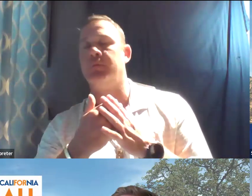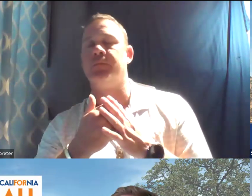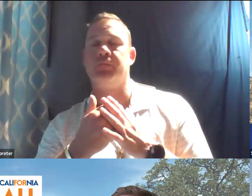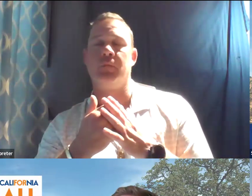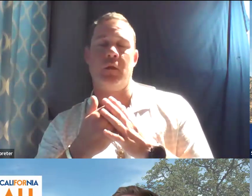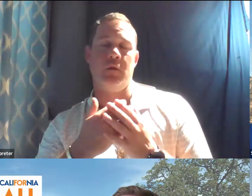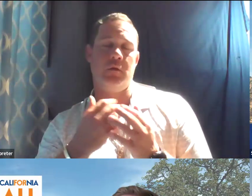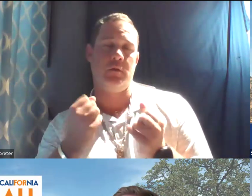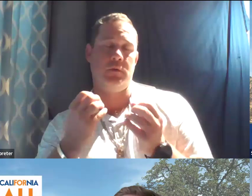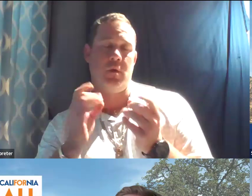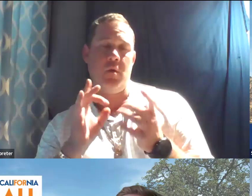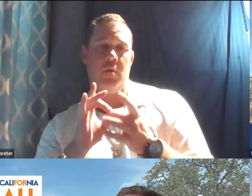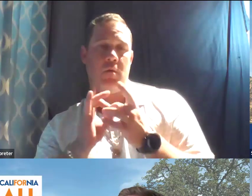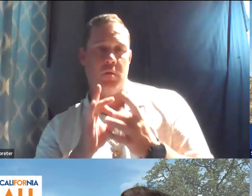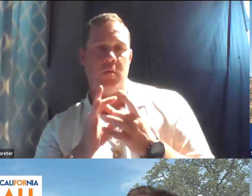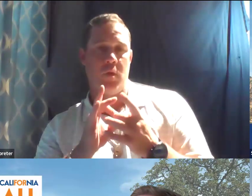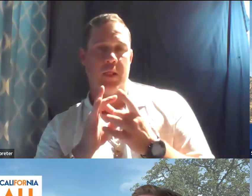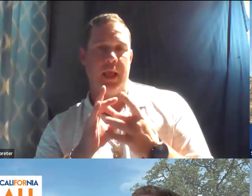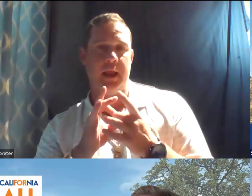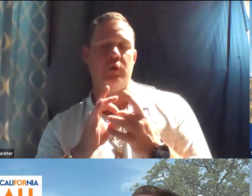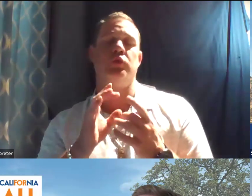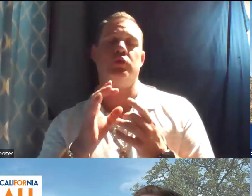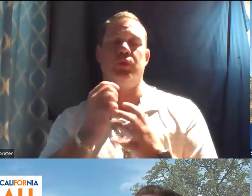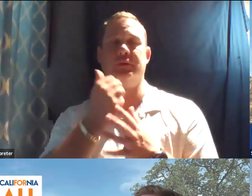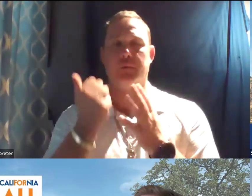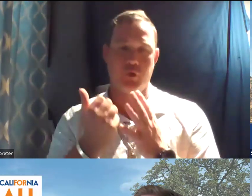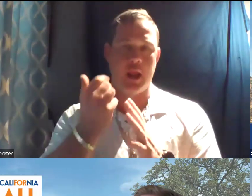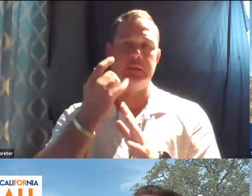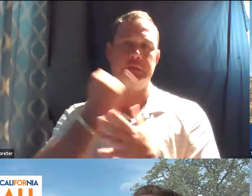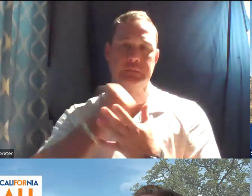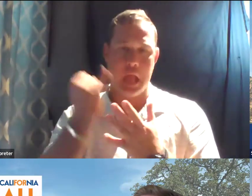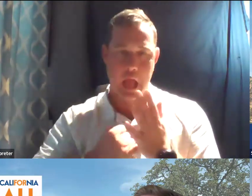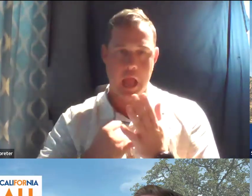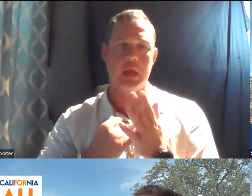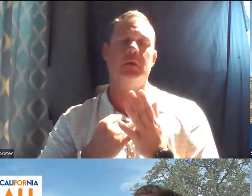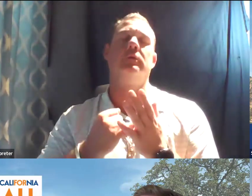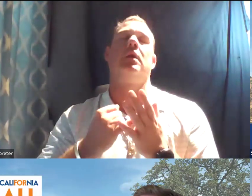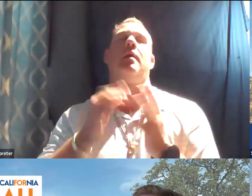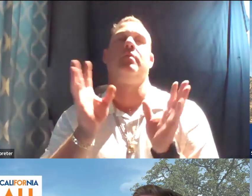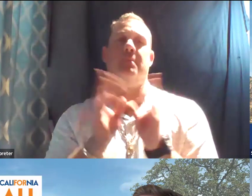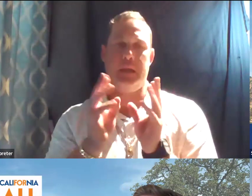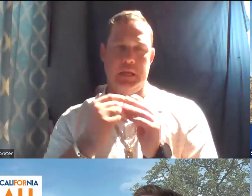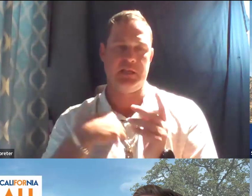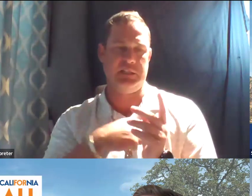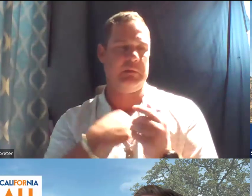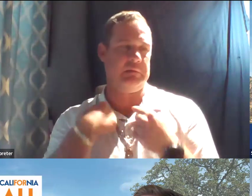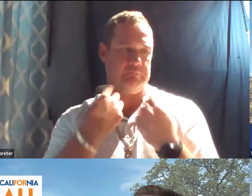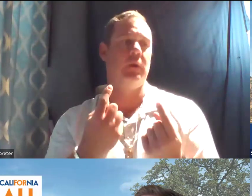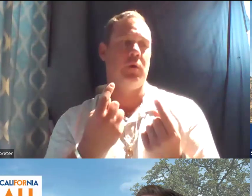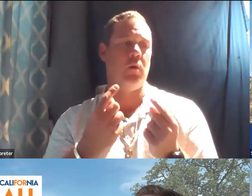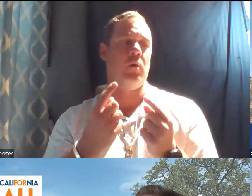know, kind of related to both the subgrant program design and the coordinating meetings we've been having with